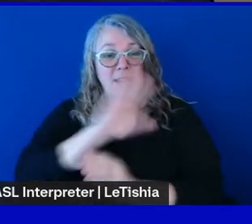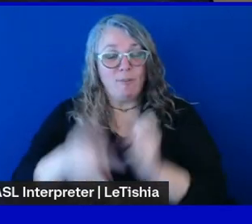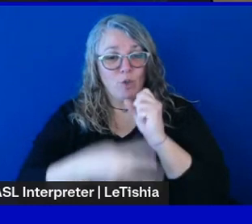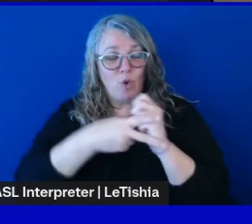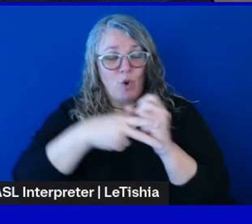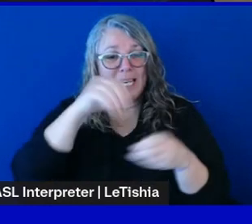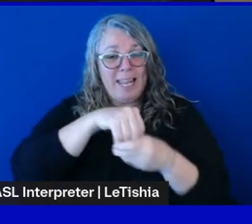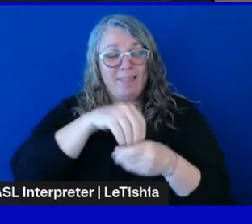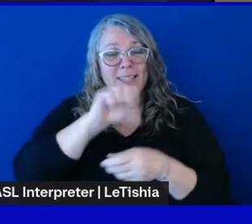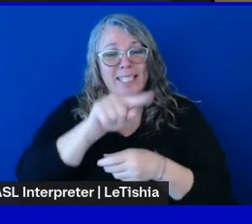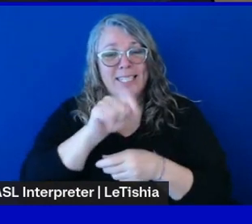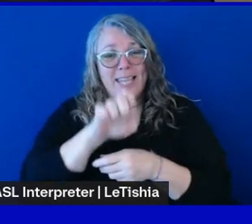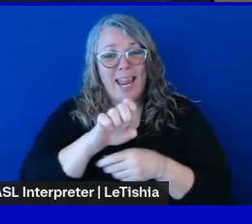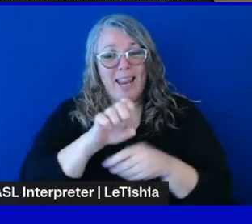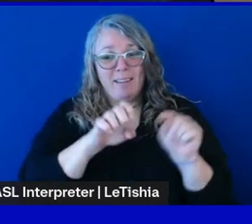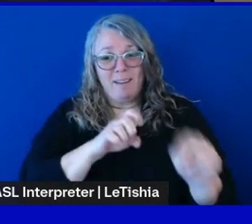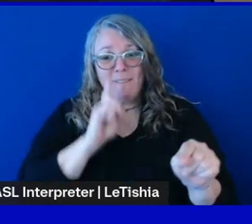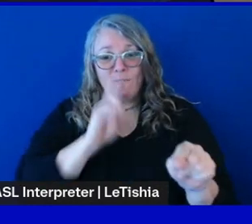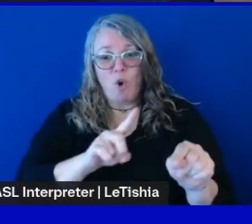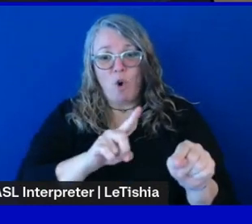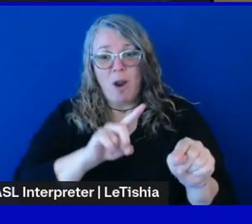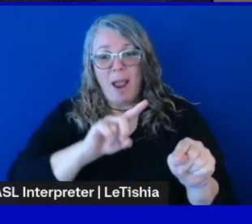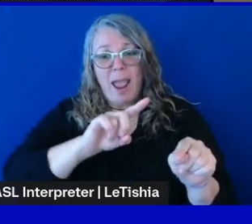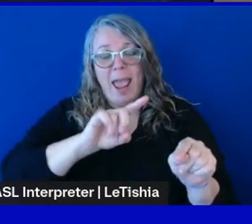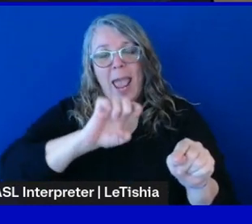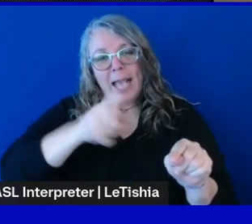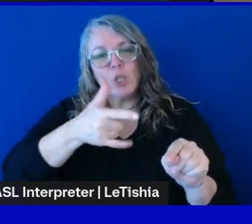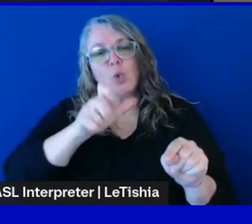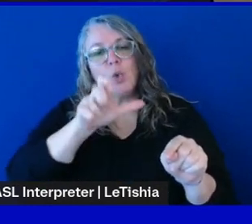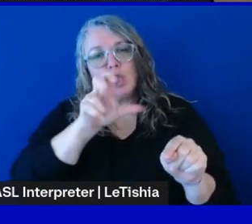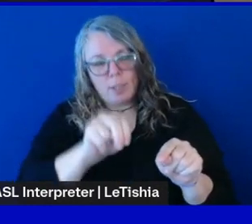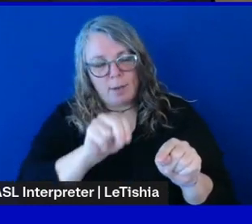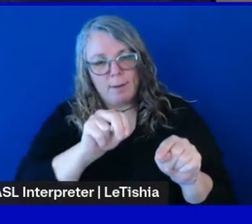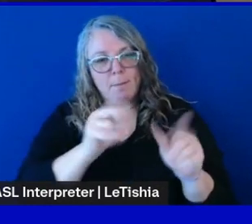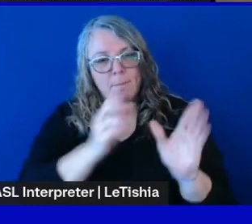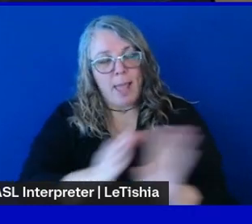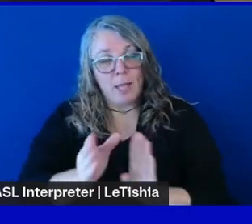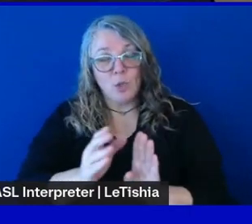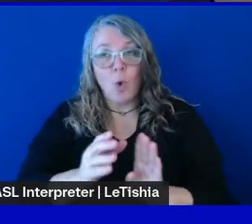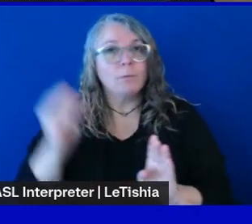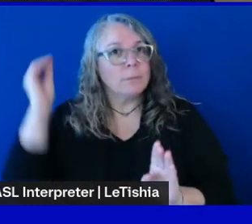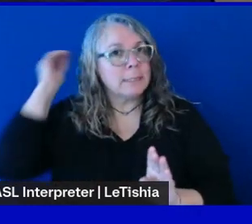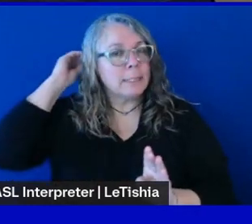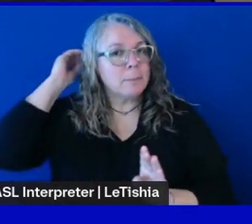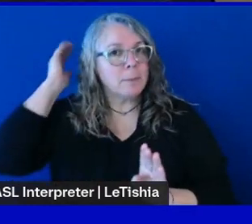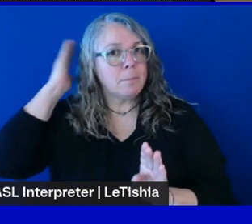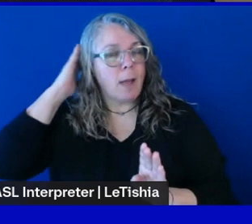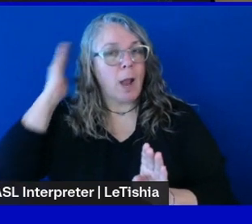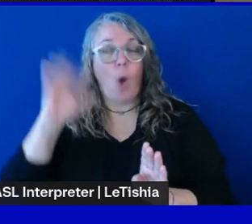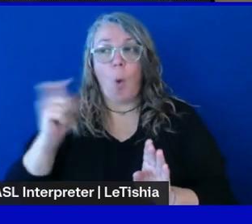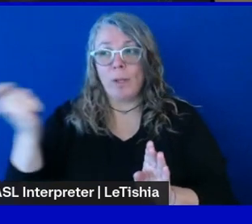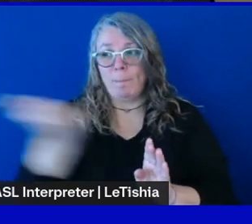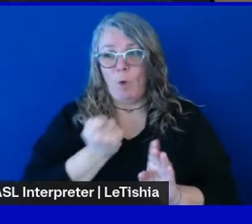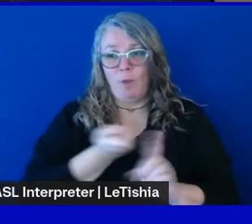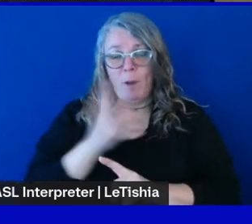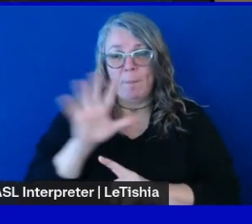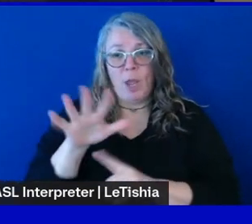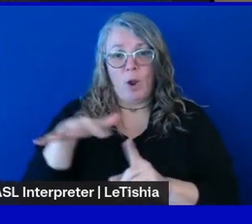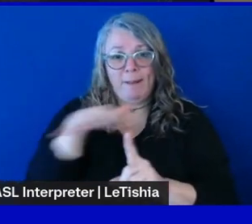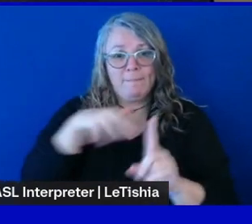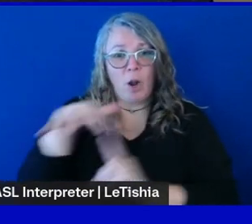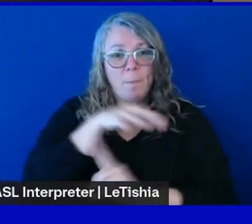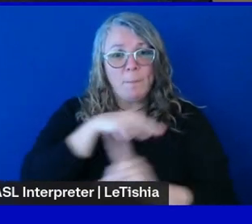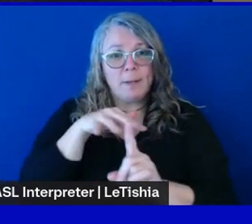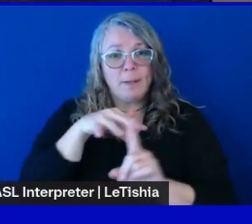the execution plan. So just keep in mind that because they're always pulled from the environment,